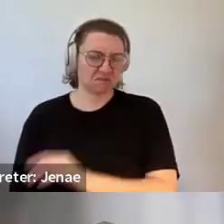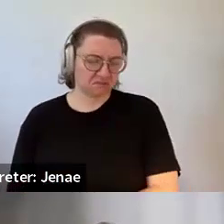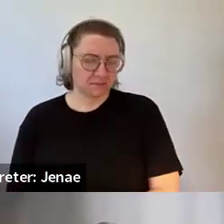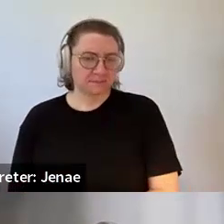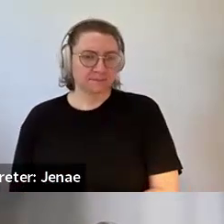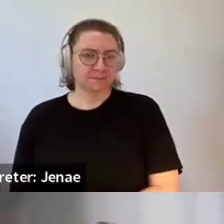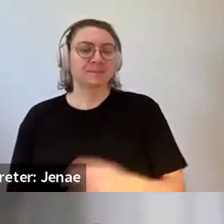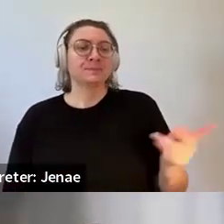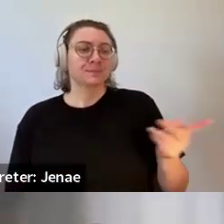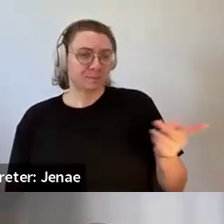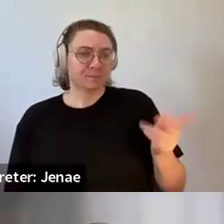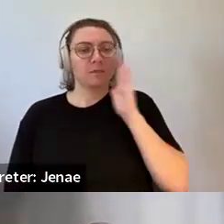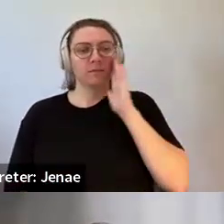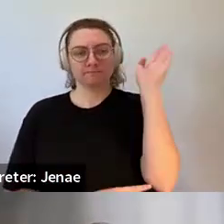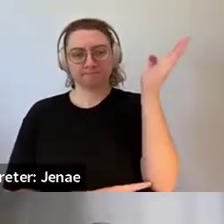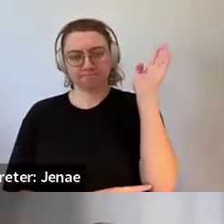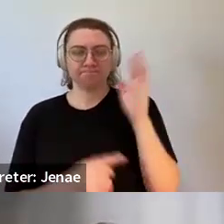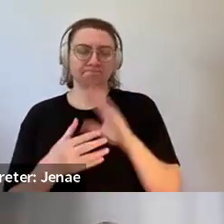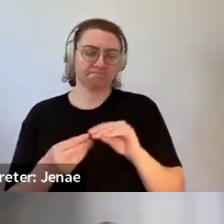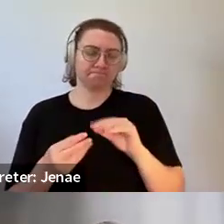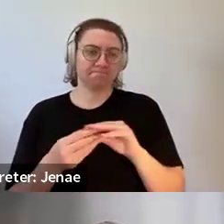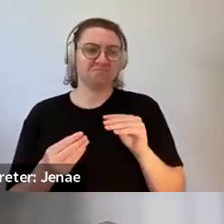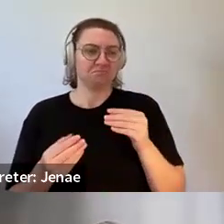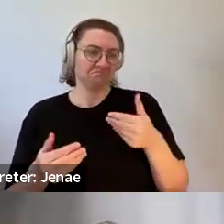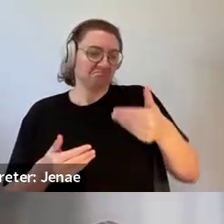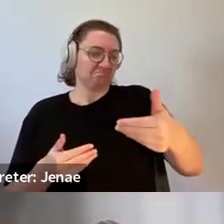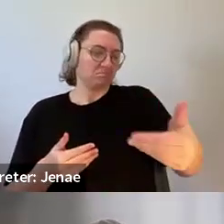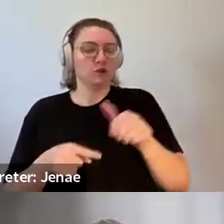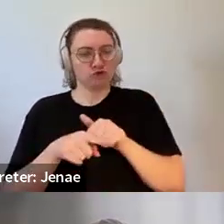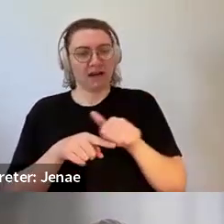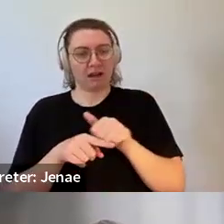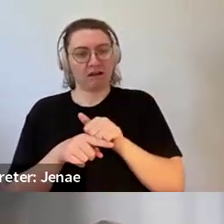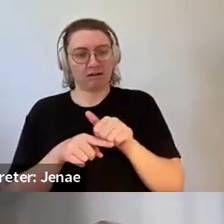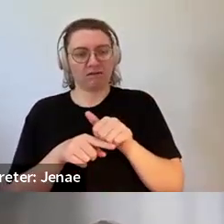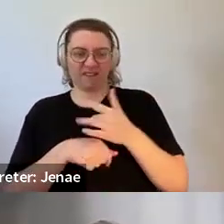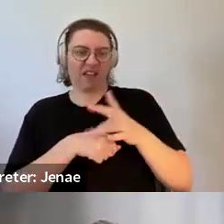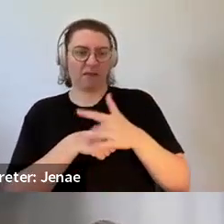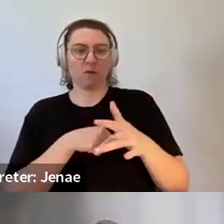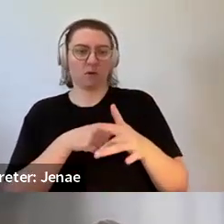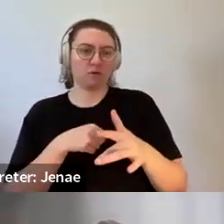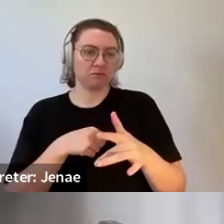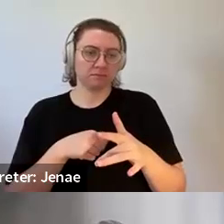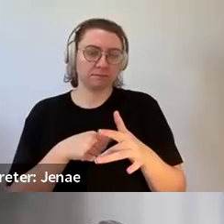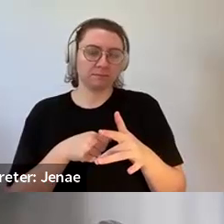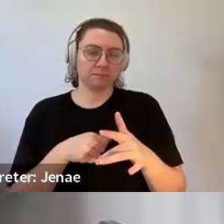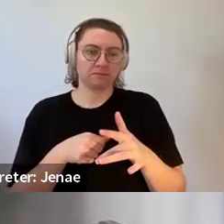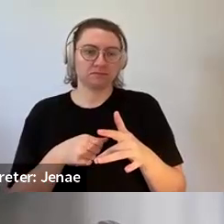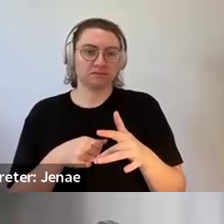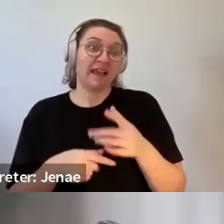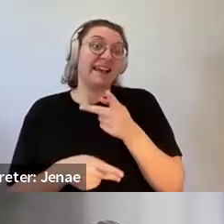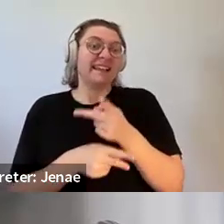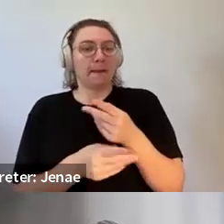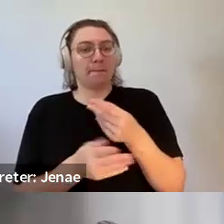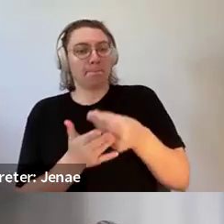They're going to be presenting about some upcoming training opportunities that are going to be available to keep money